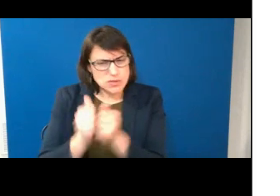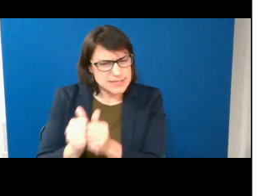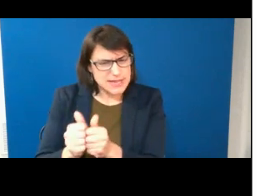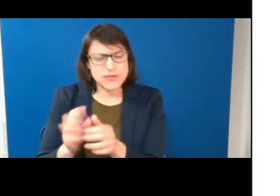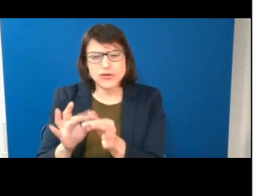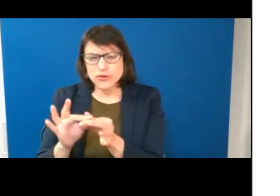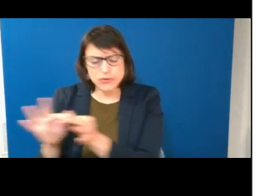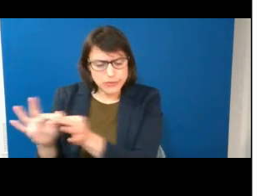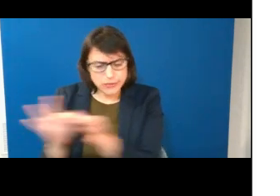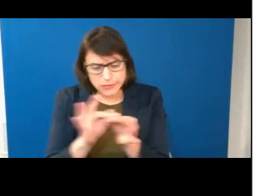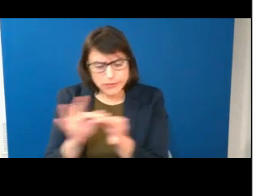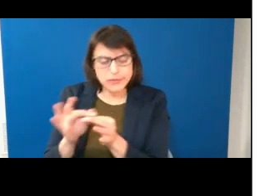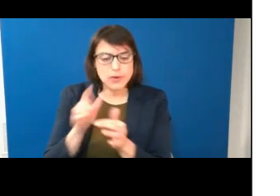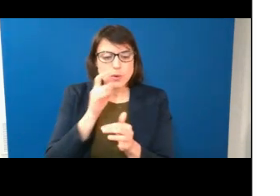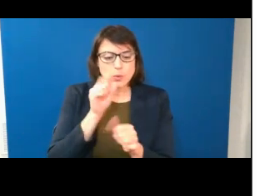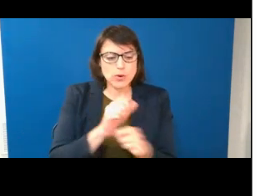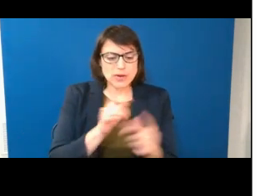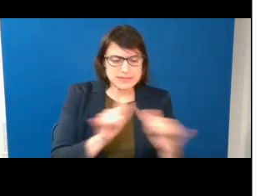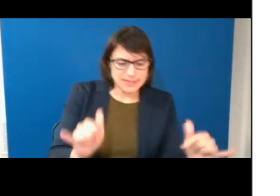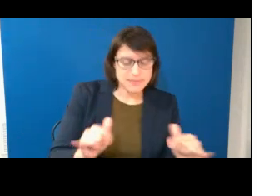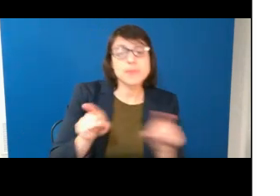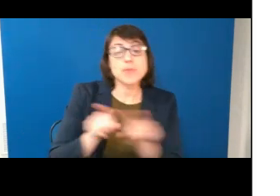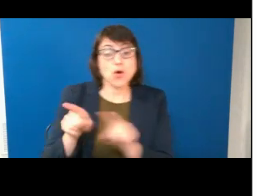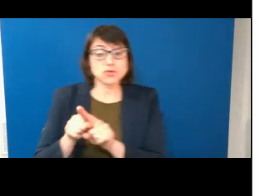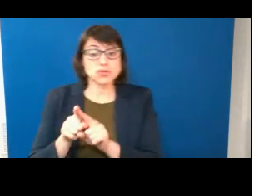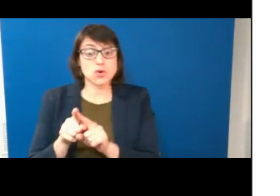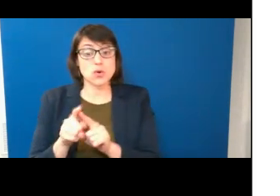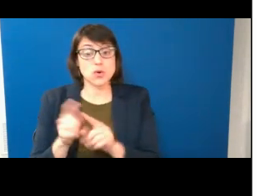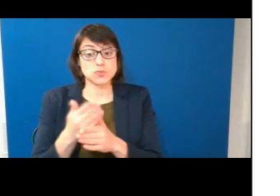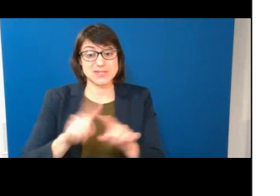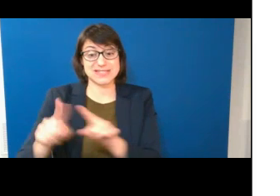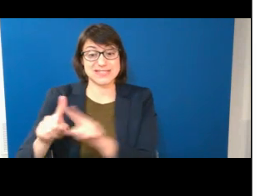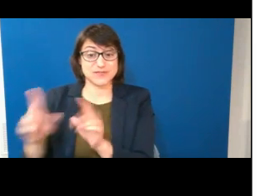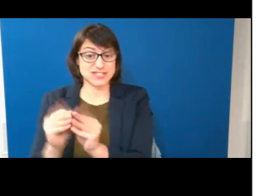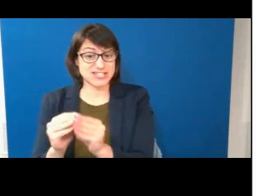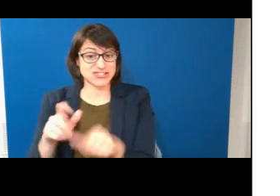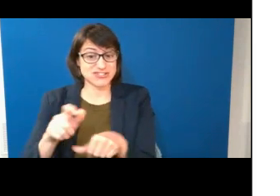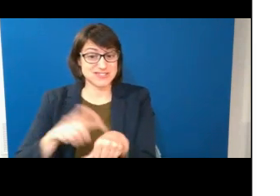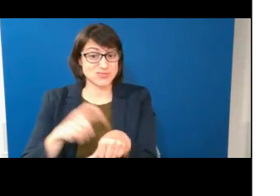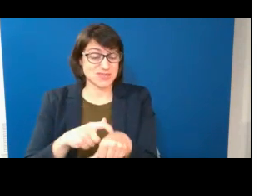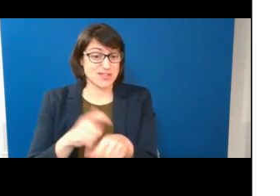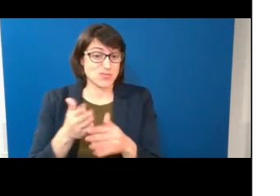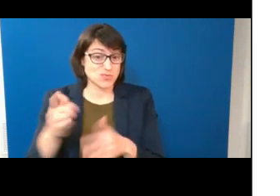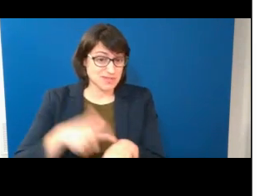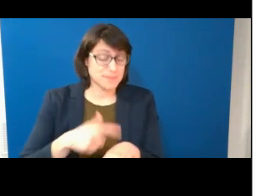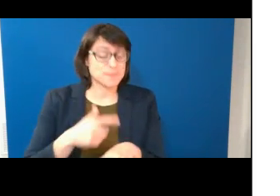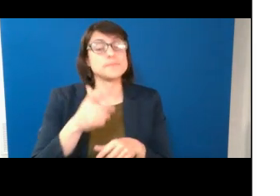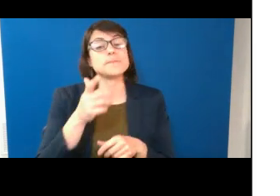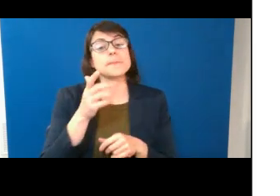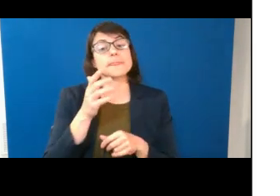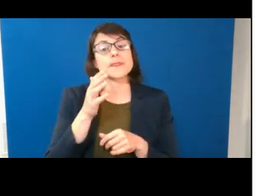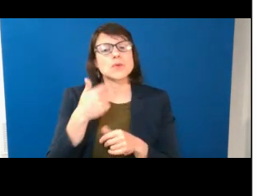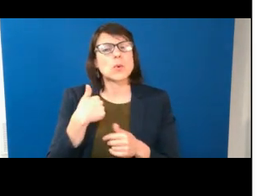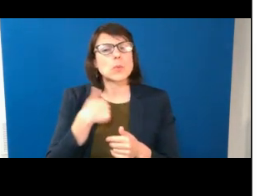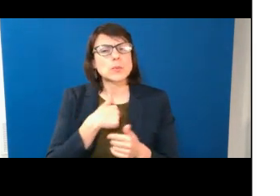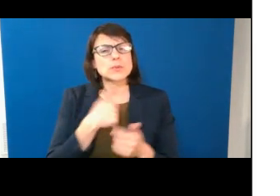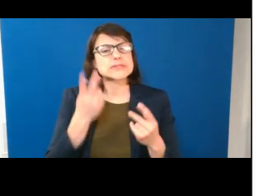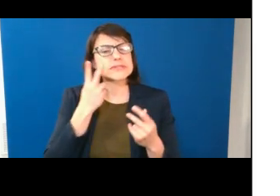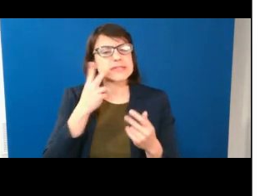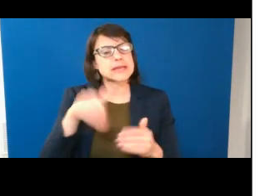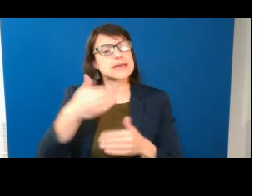and in between academies. So we'll be engaging with our alumni to inform how future academies are run, what are some of